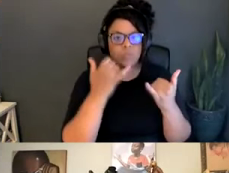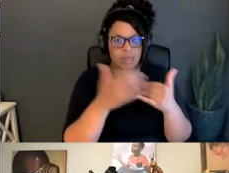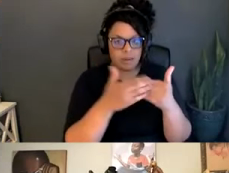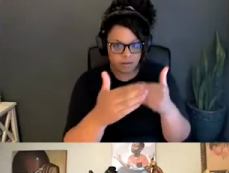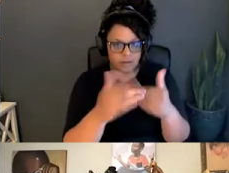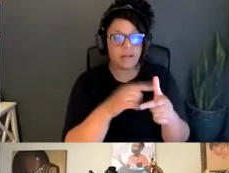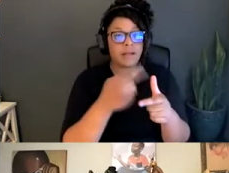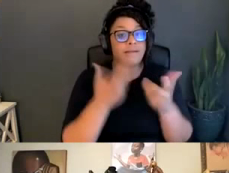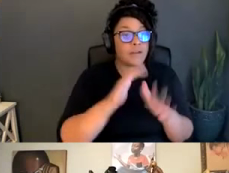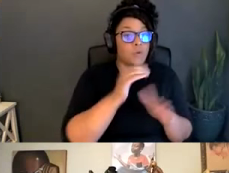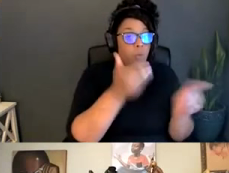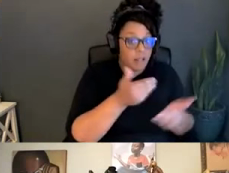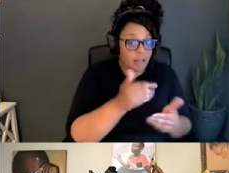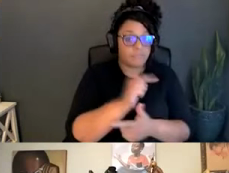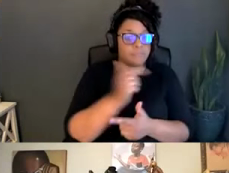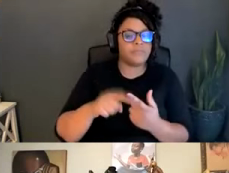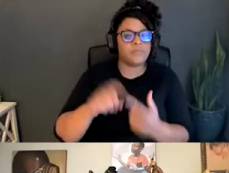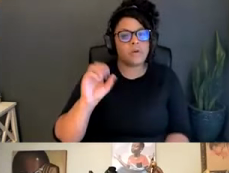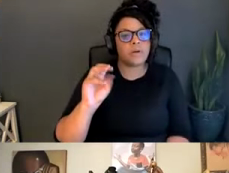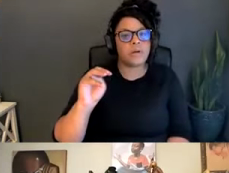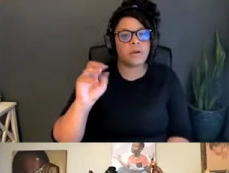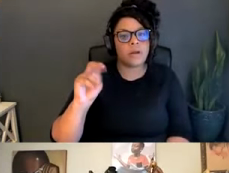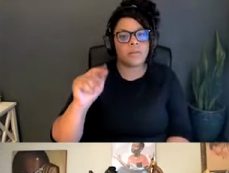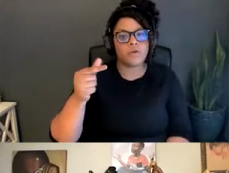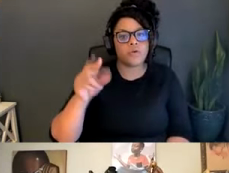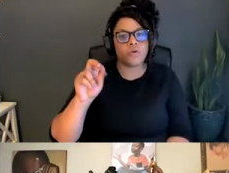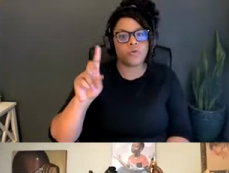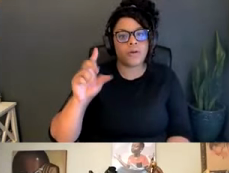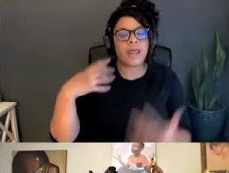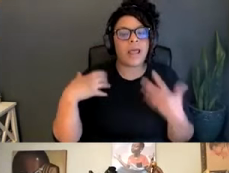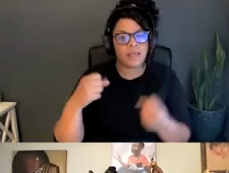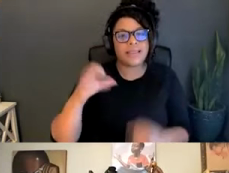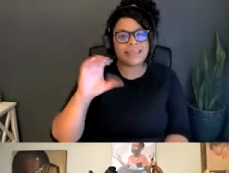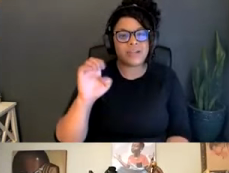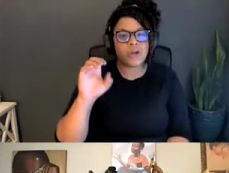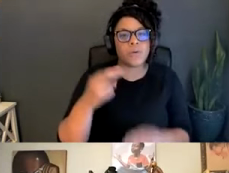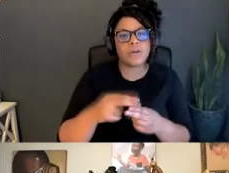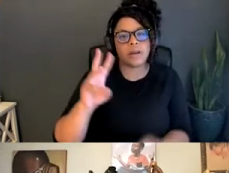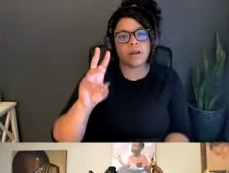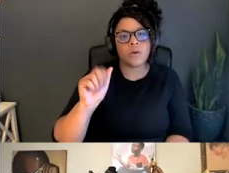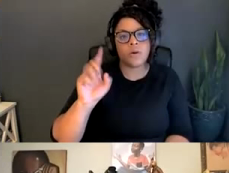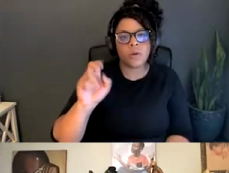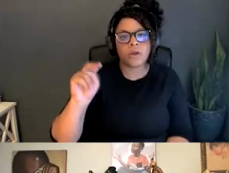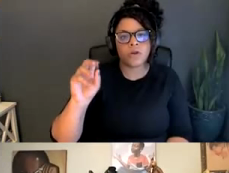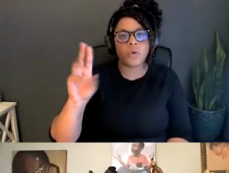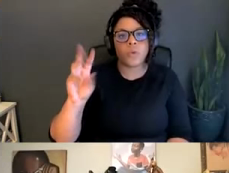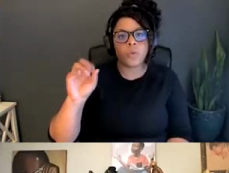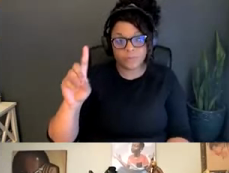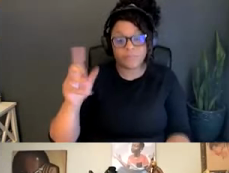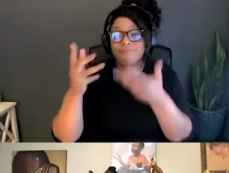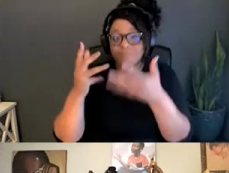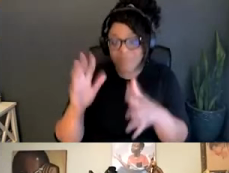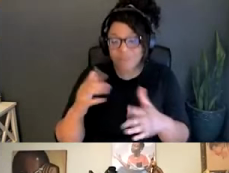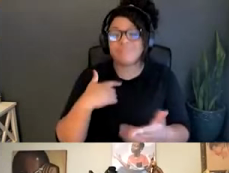over to Common Ground Health CEO, Wade Norwood. And from there, we have the pleasure